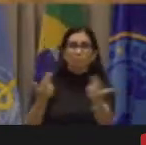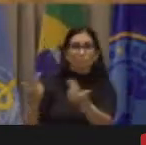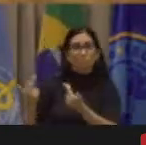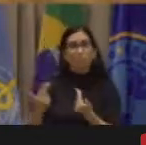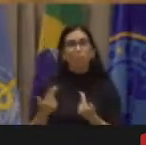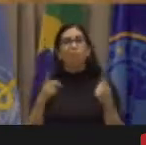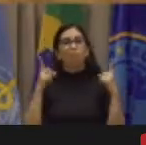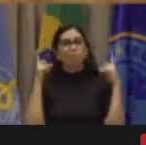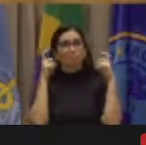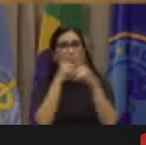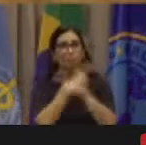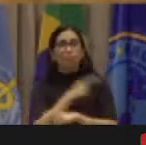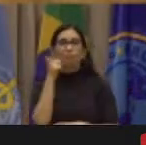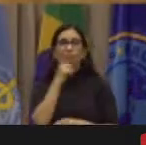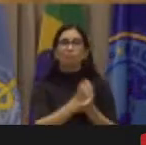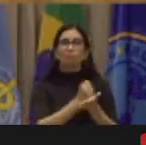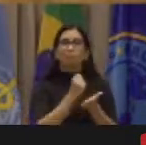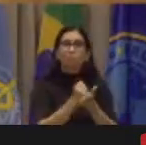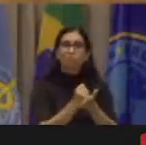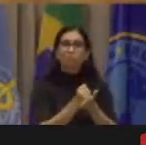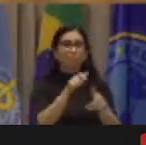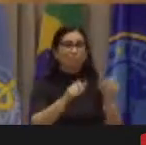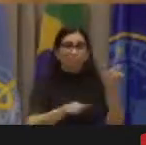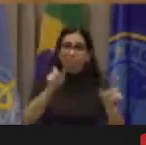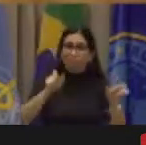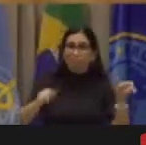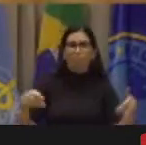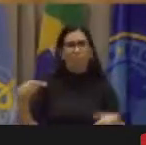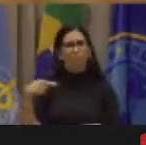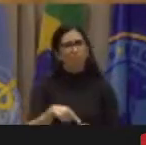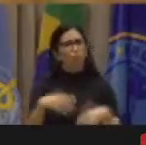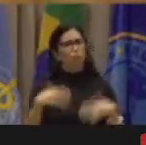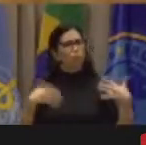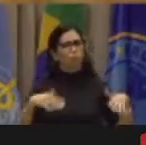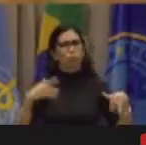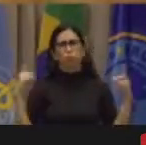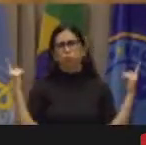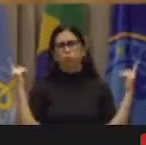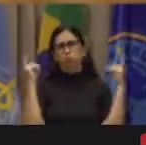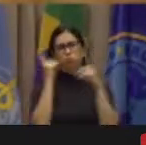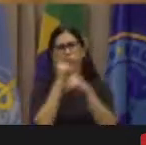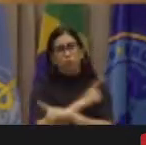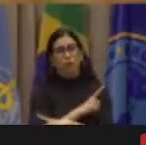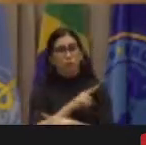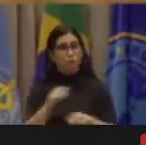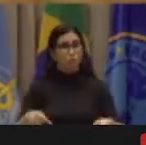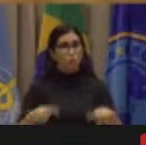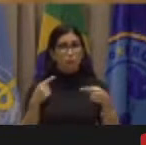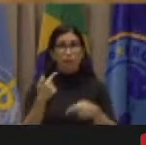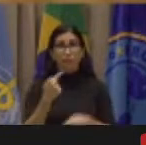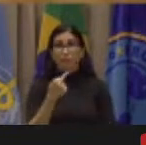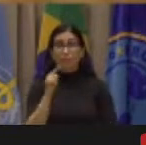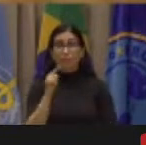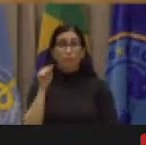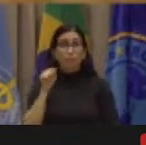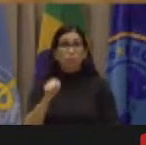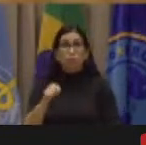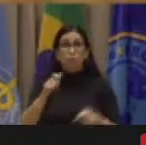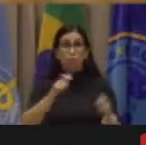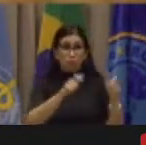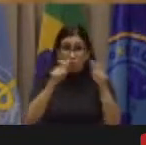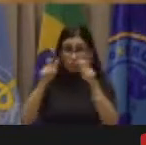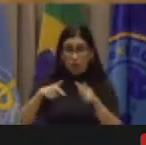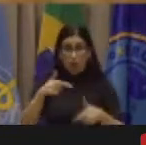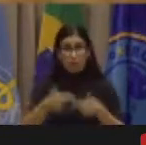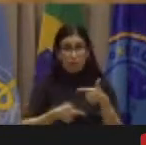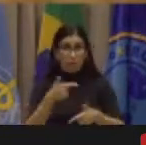for everyone. The difficulty in hiring everyone, it was a huge challenge. We